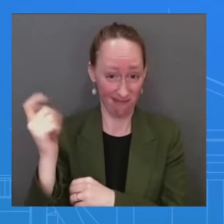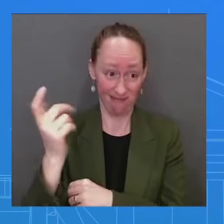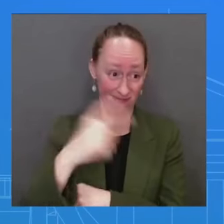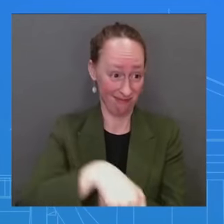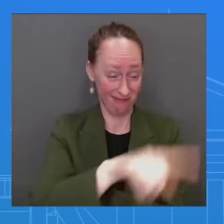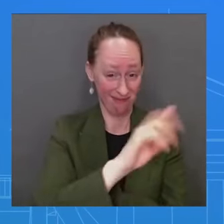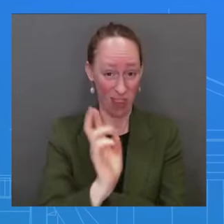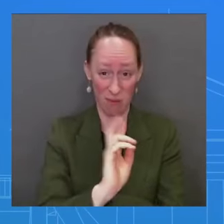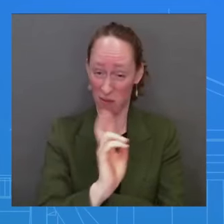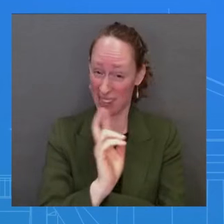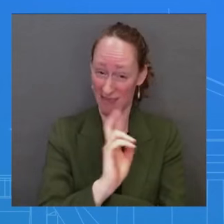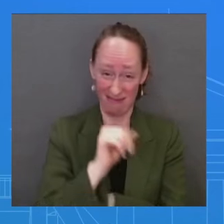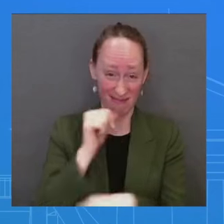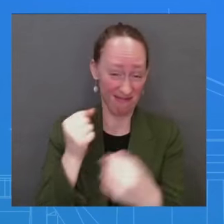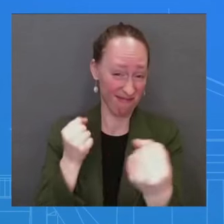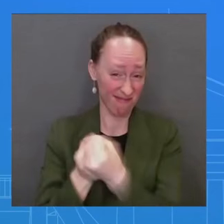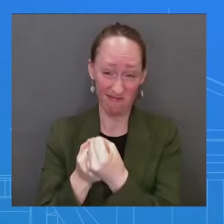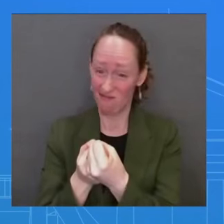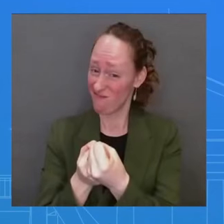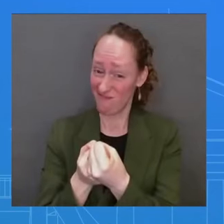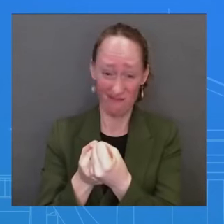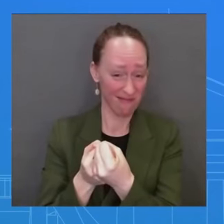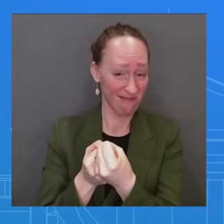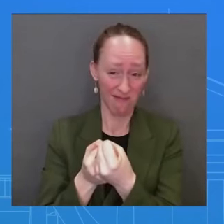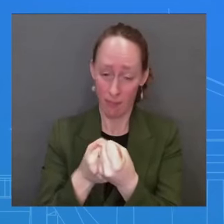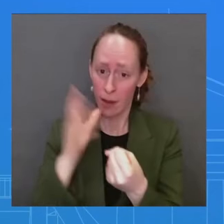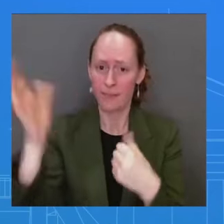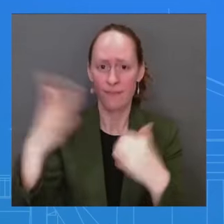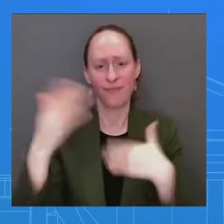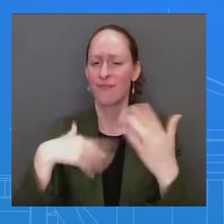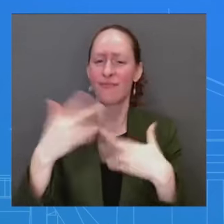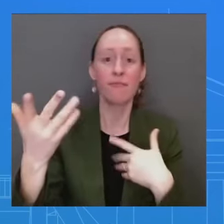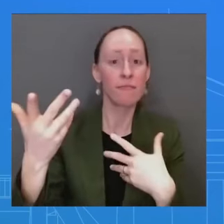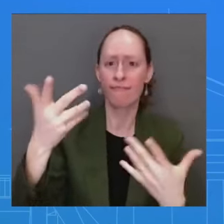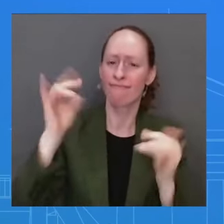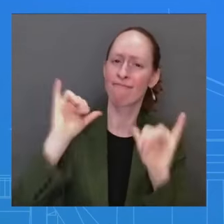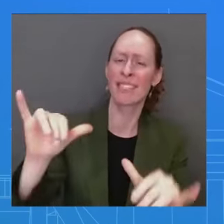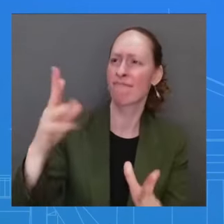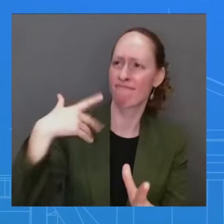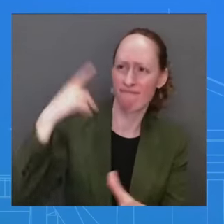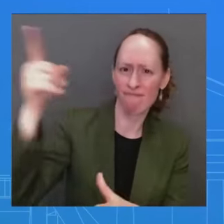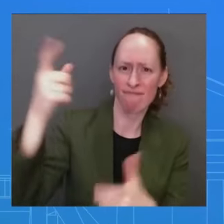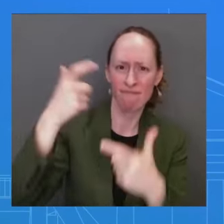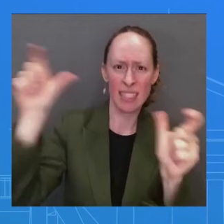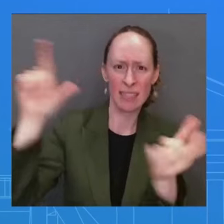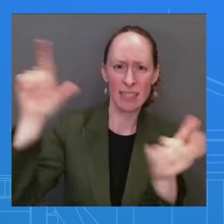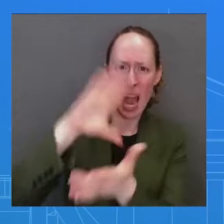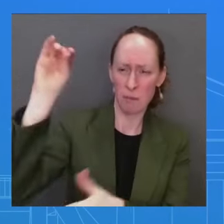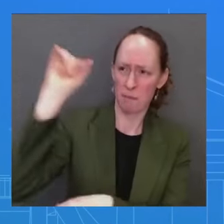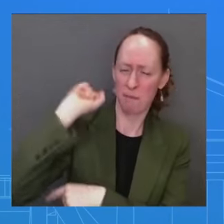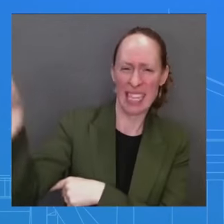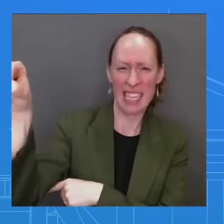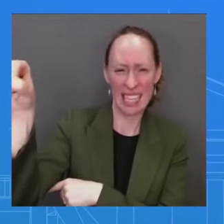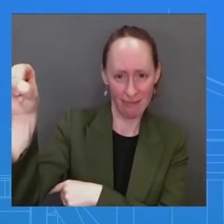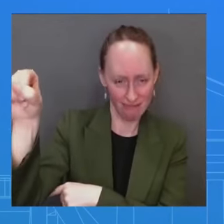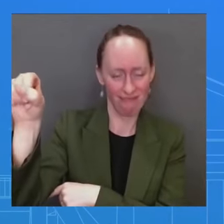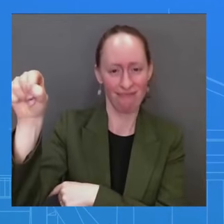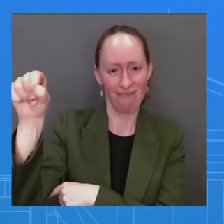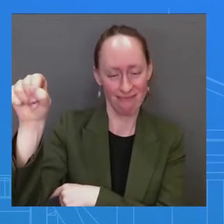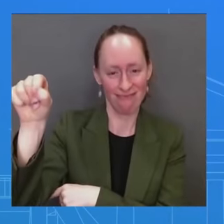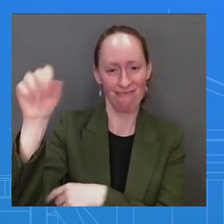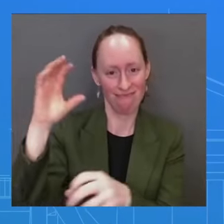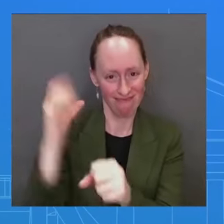Pharma and we won. And here are a couple of things that we were able to do. Cap the cost of insulin at